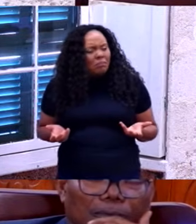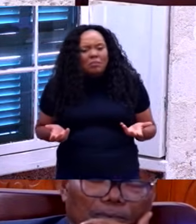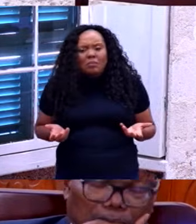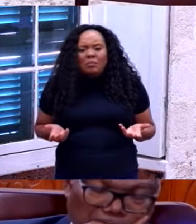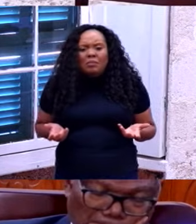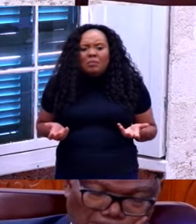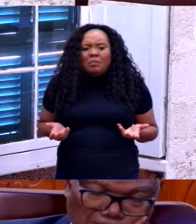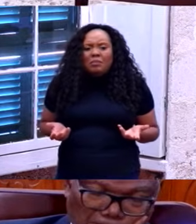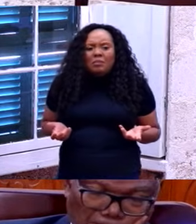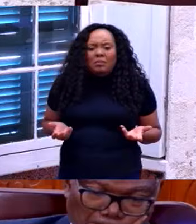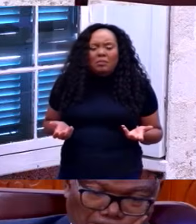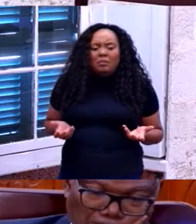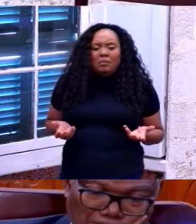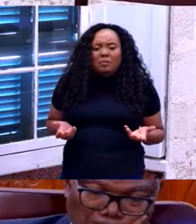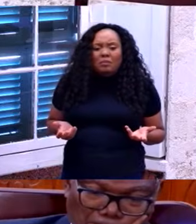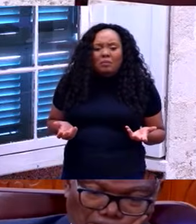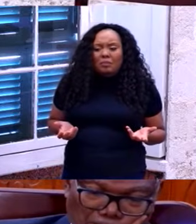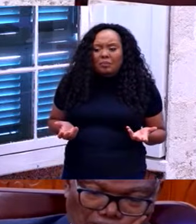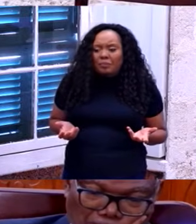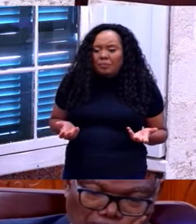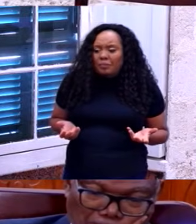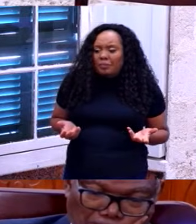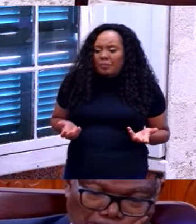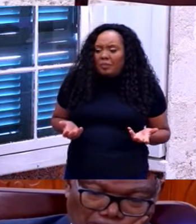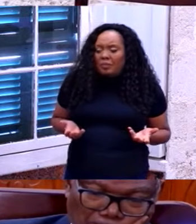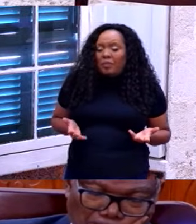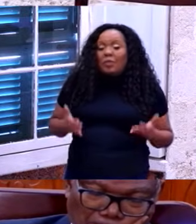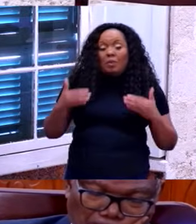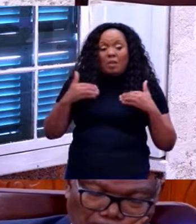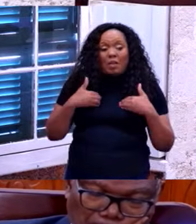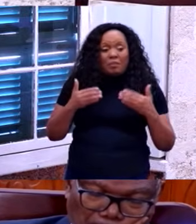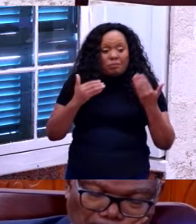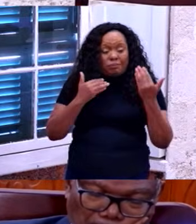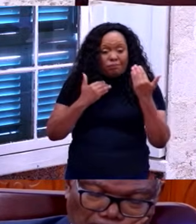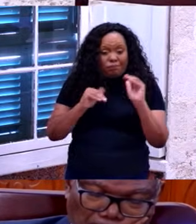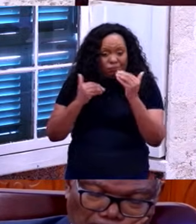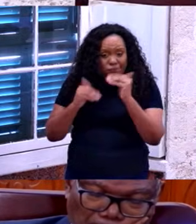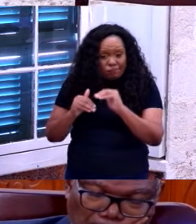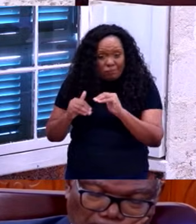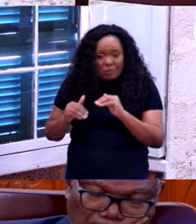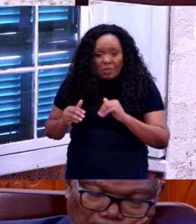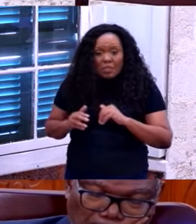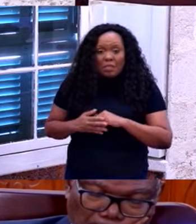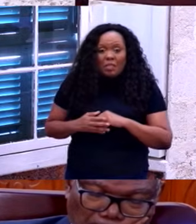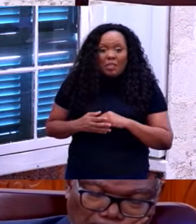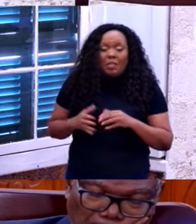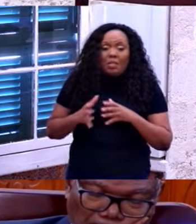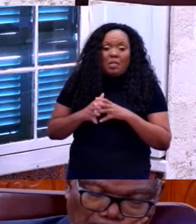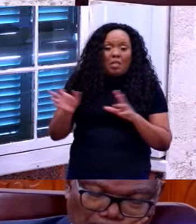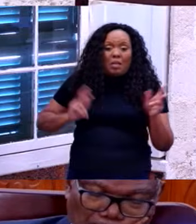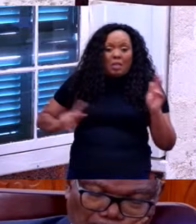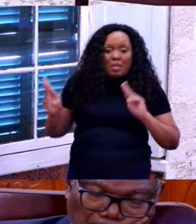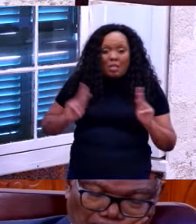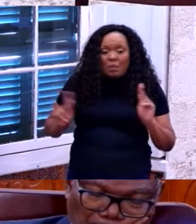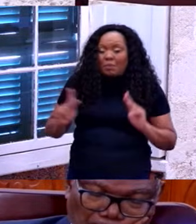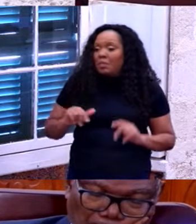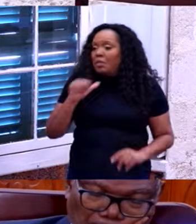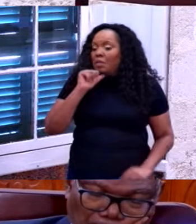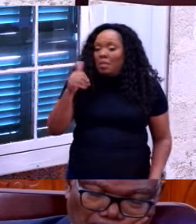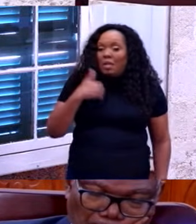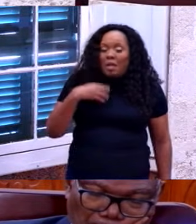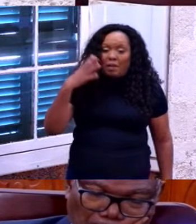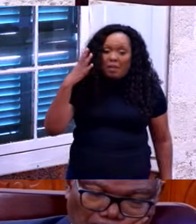you have a limited talent pool. There are not going to be lots of people out there with the experience